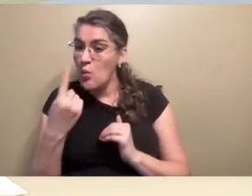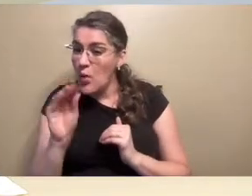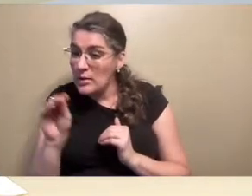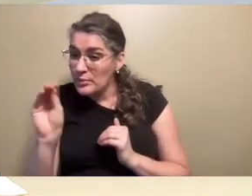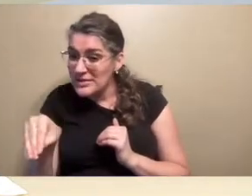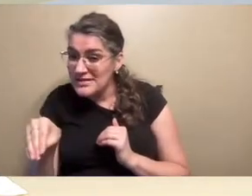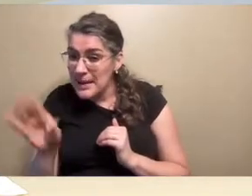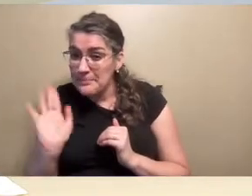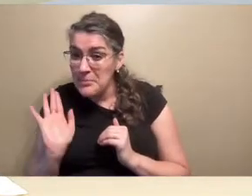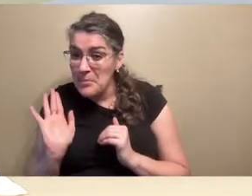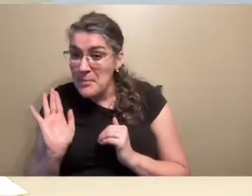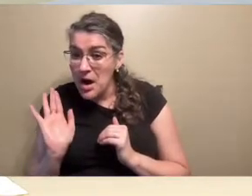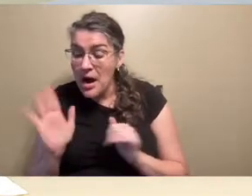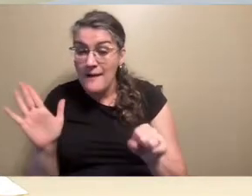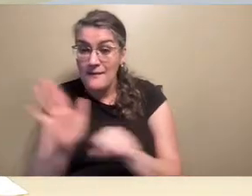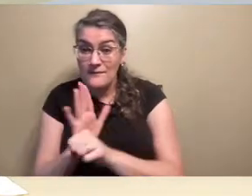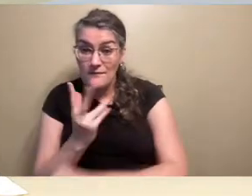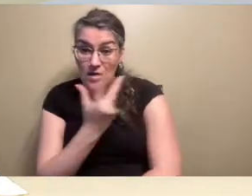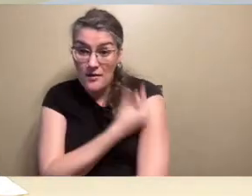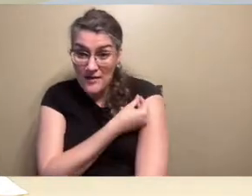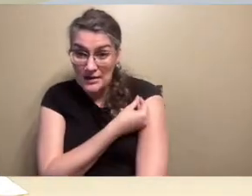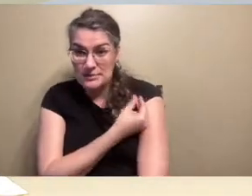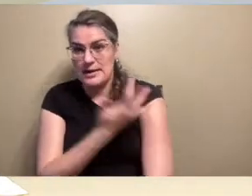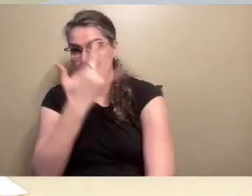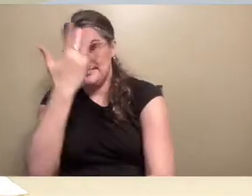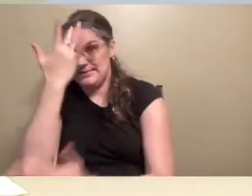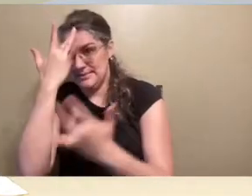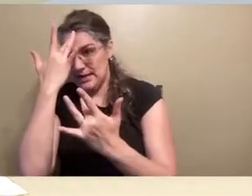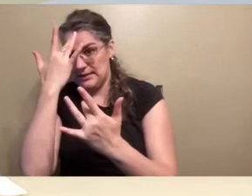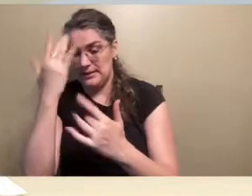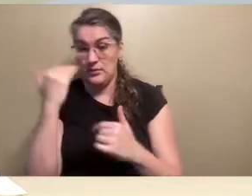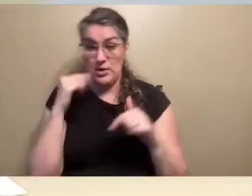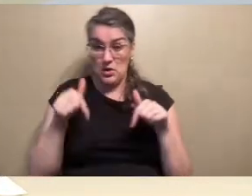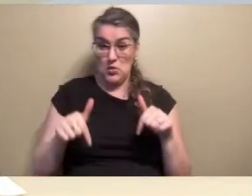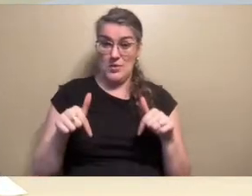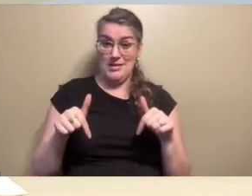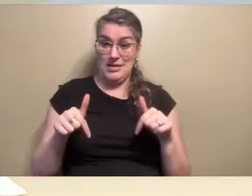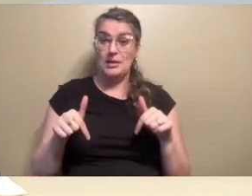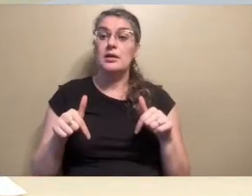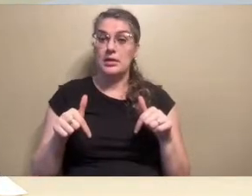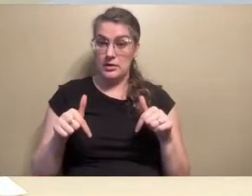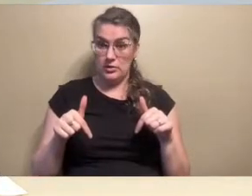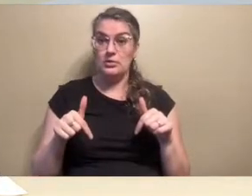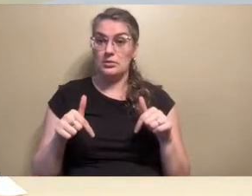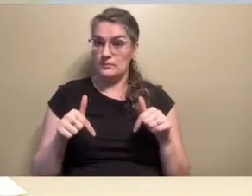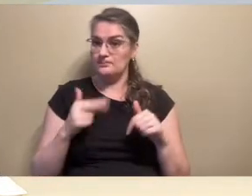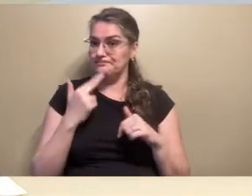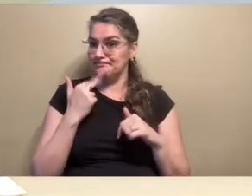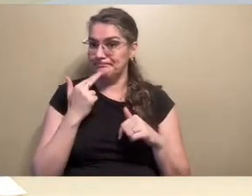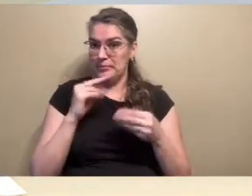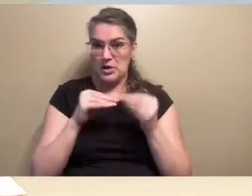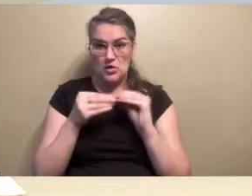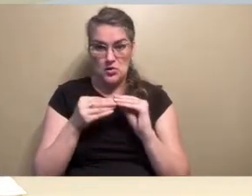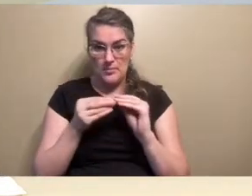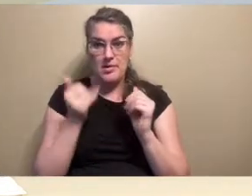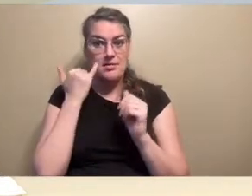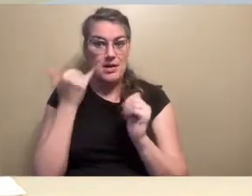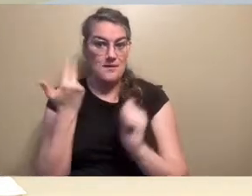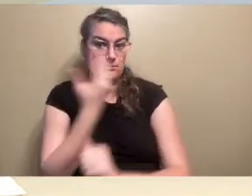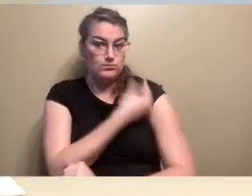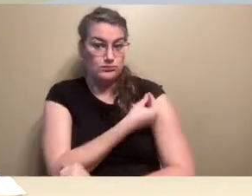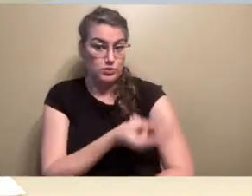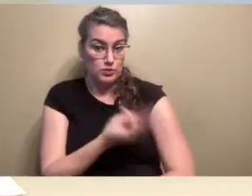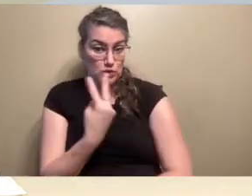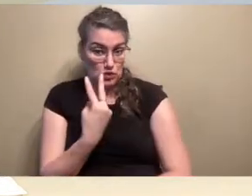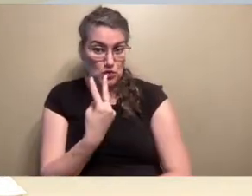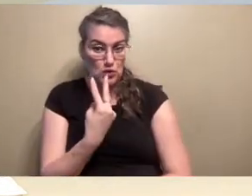cases since January have been fully vaccinated. And we may adjust, Louise, as we go on and if we get a lot more cases, but